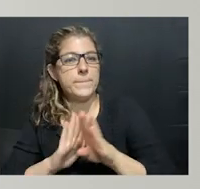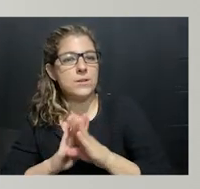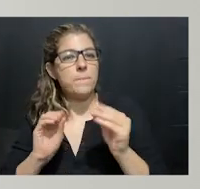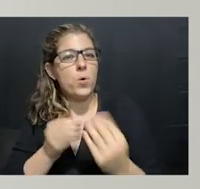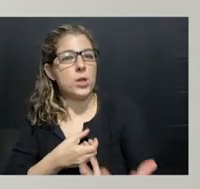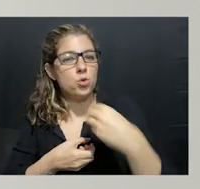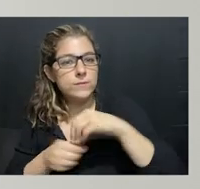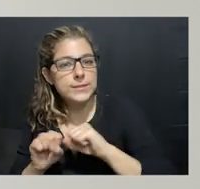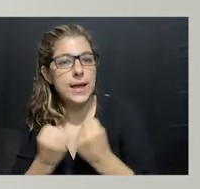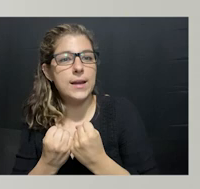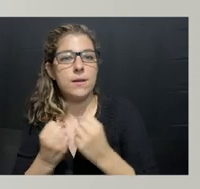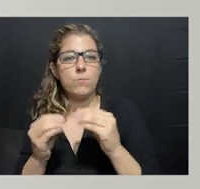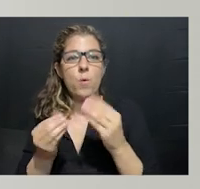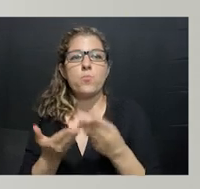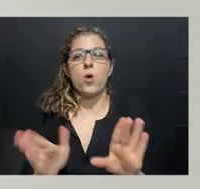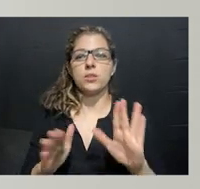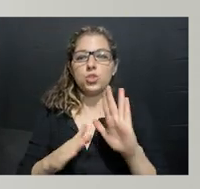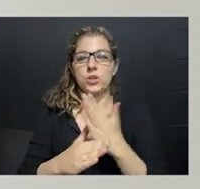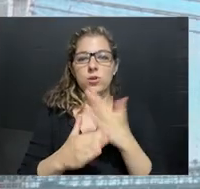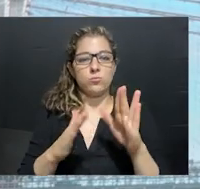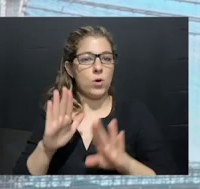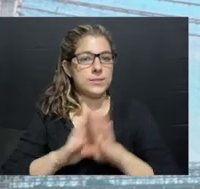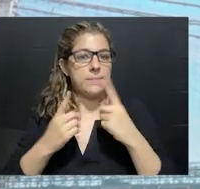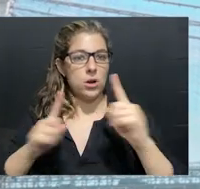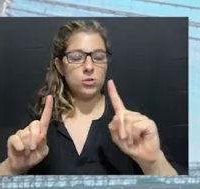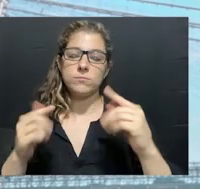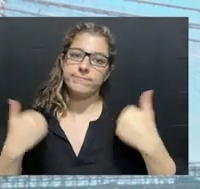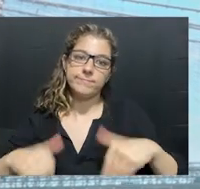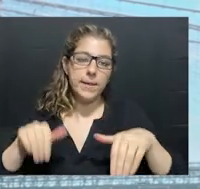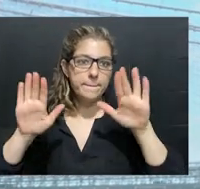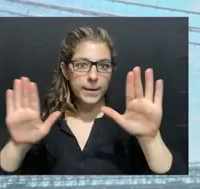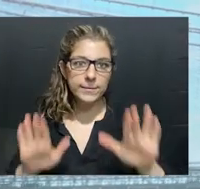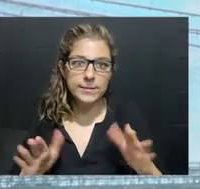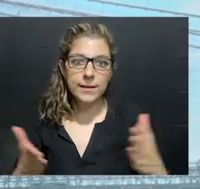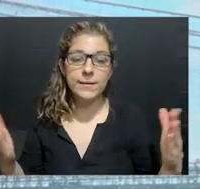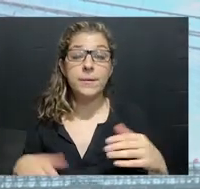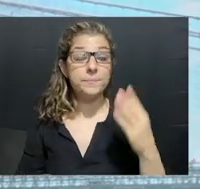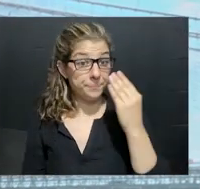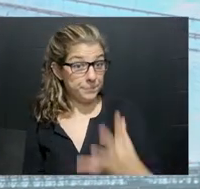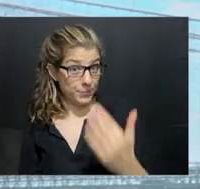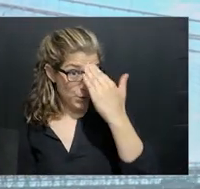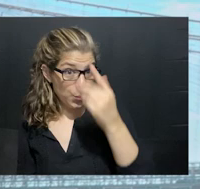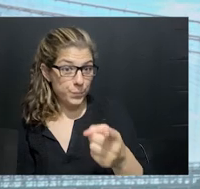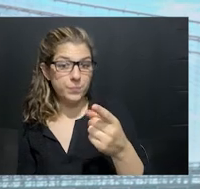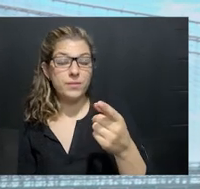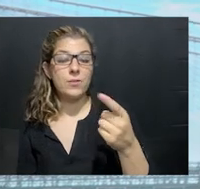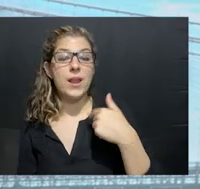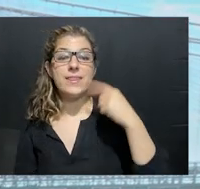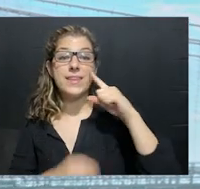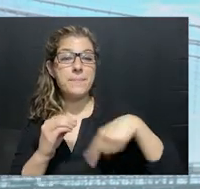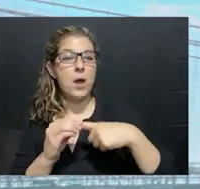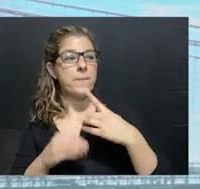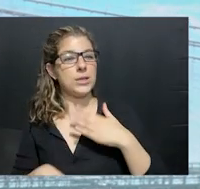inclusive society and a more broadly shared prosperity. So just an extraordinary figure. But you know, Hakeem, when I think about